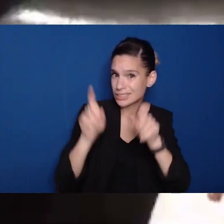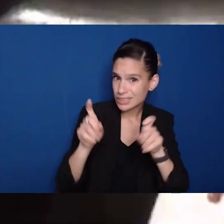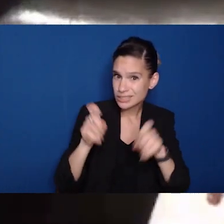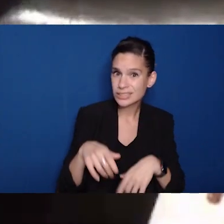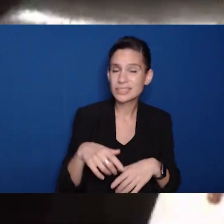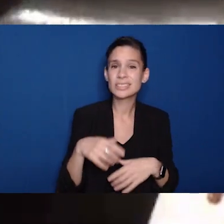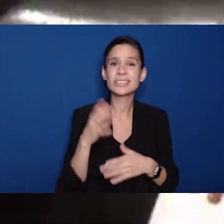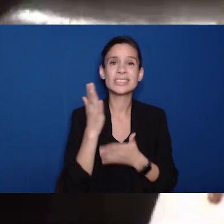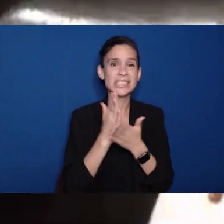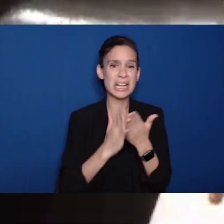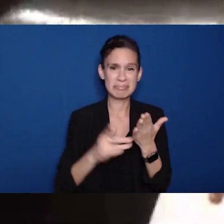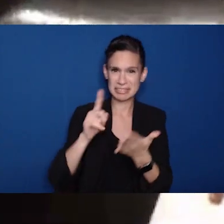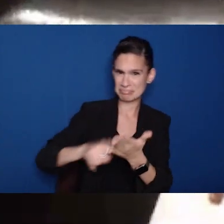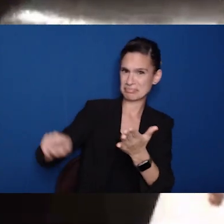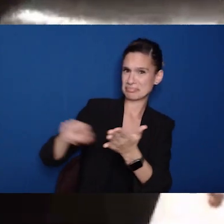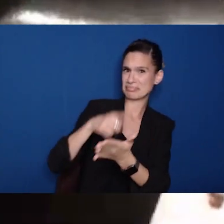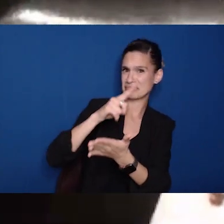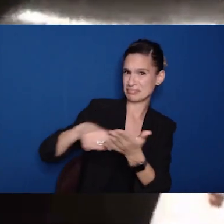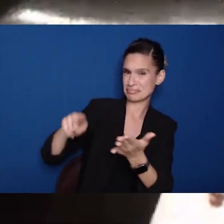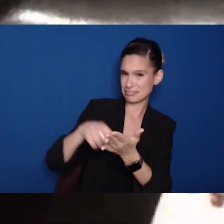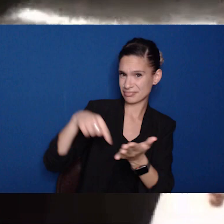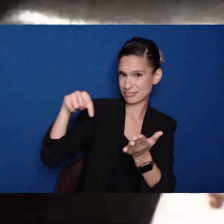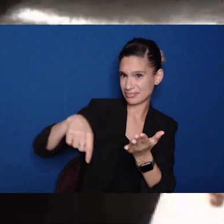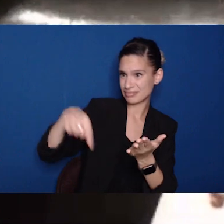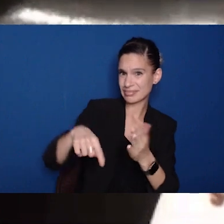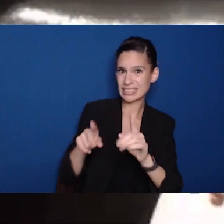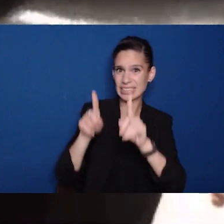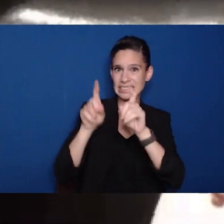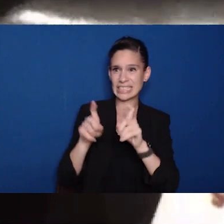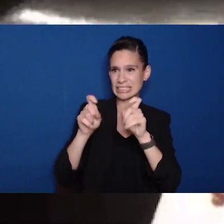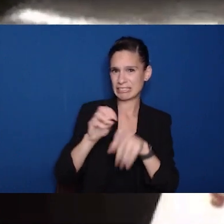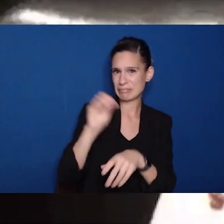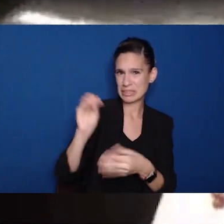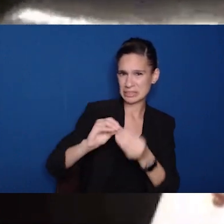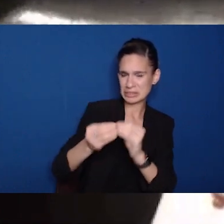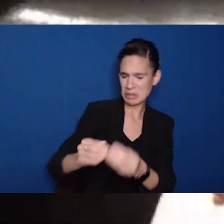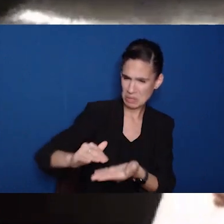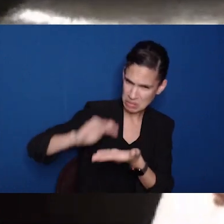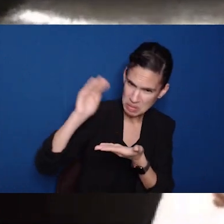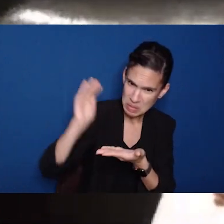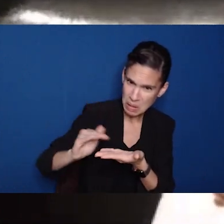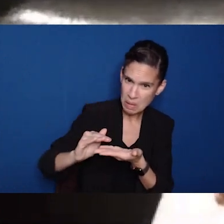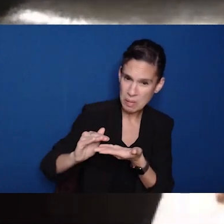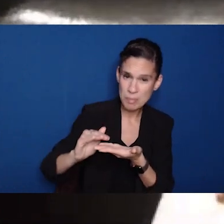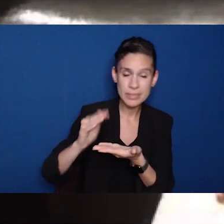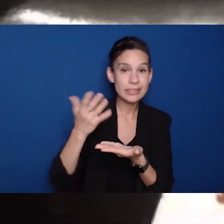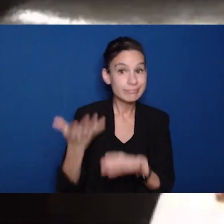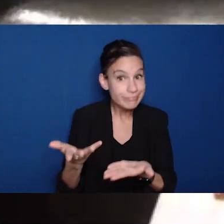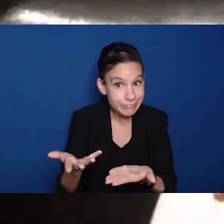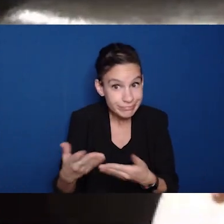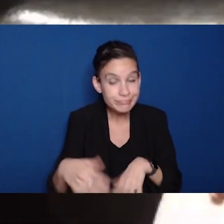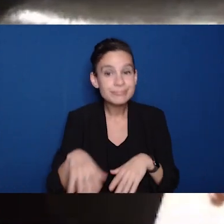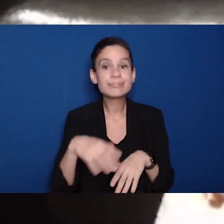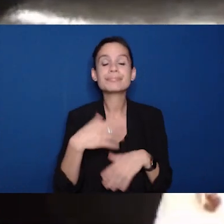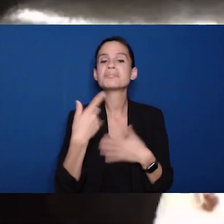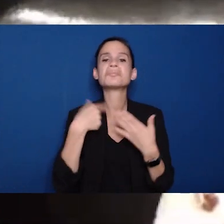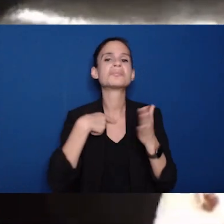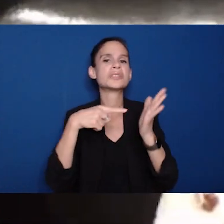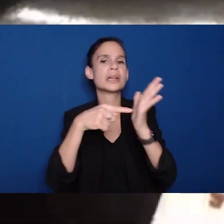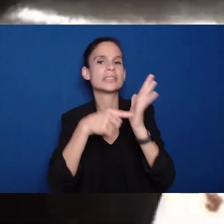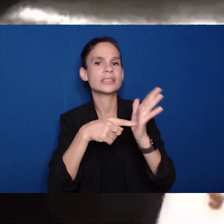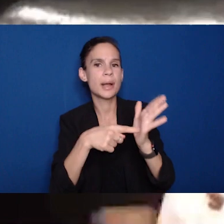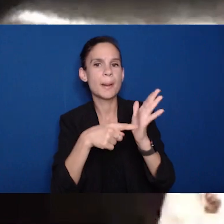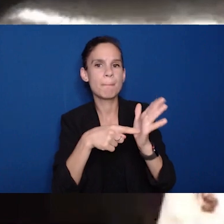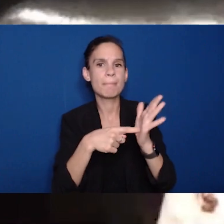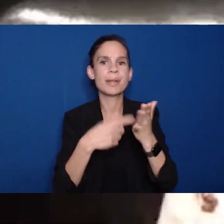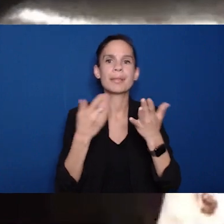There is a bit of criticism, though, about how low our testing rates are. That, okay, fine, yes, only test severe. But if somebody says, like vehemently,